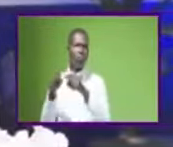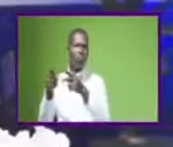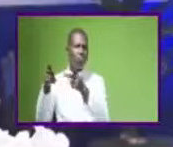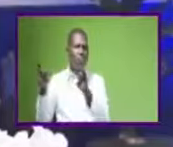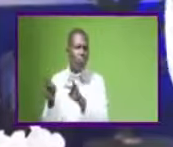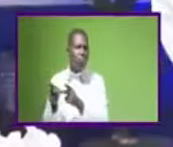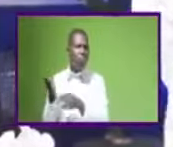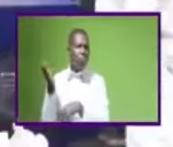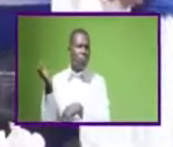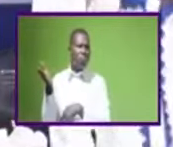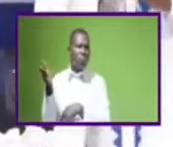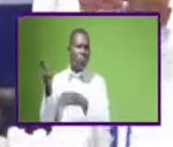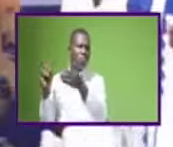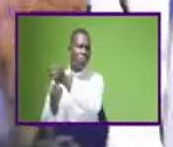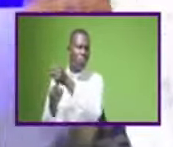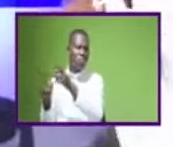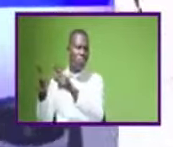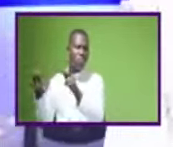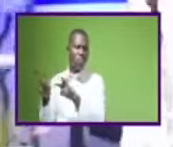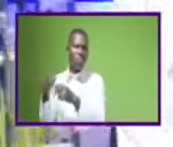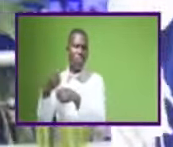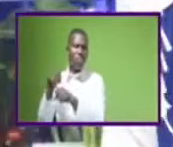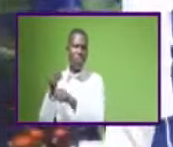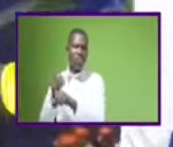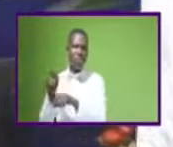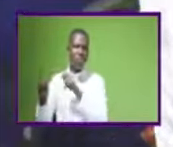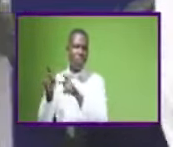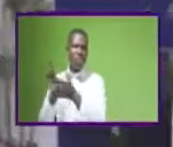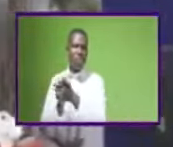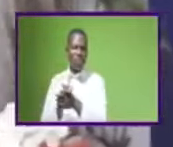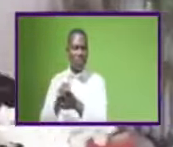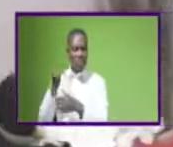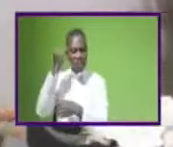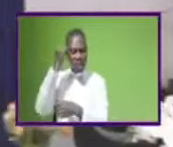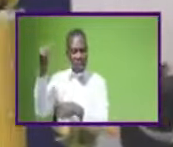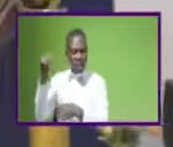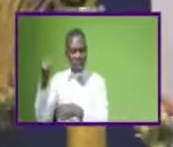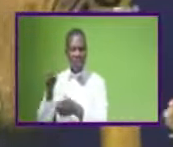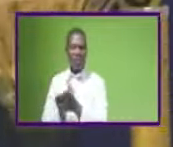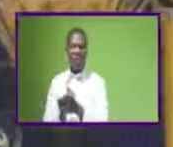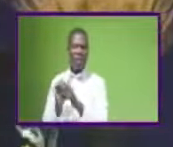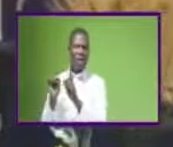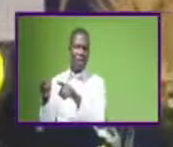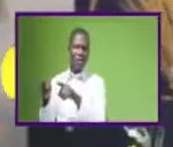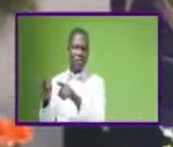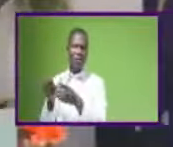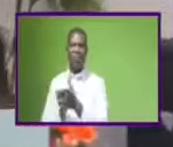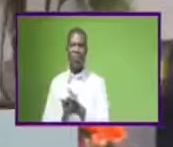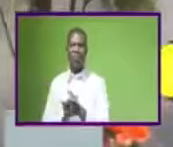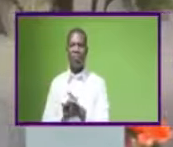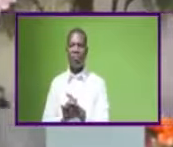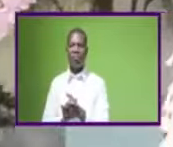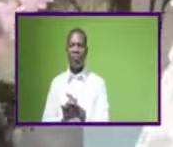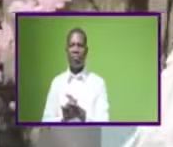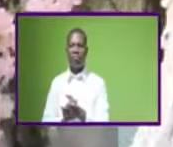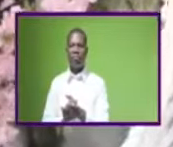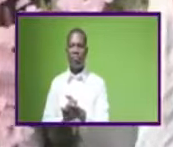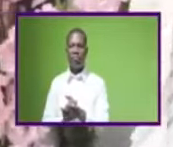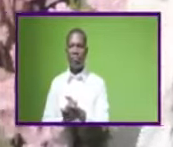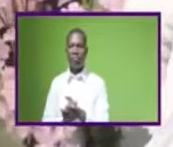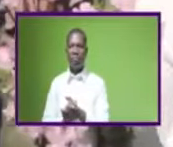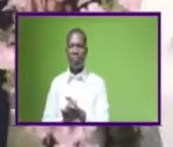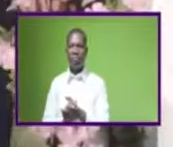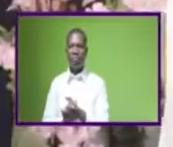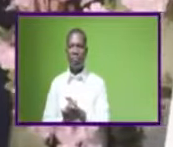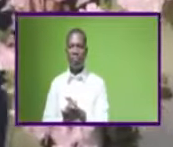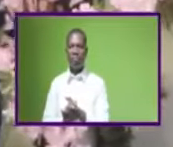I didn't want to tackle that now. For men or people to know that upon